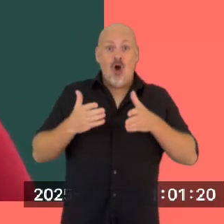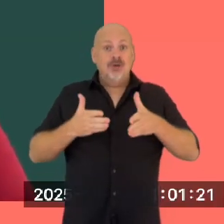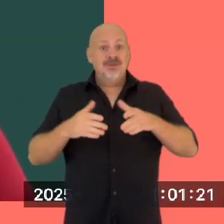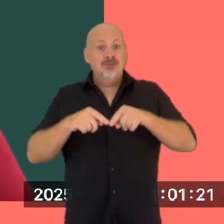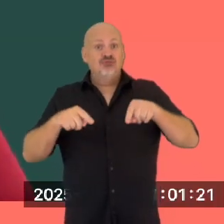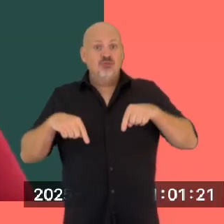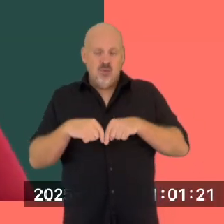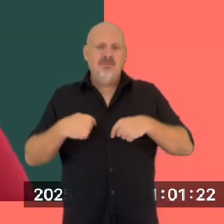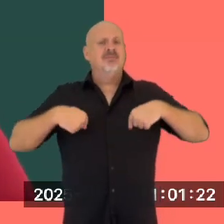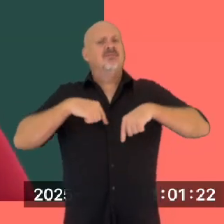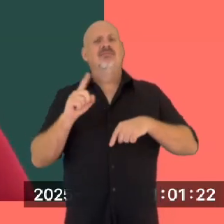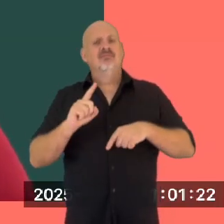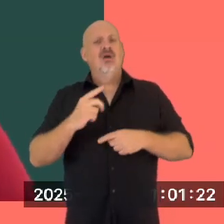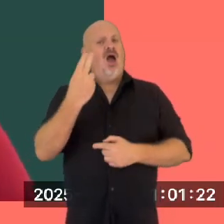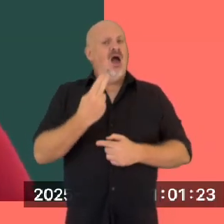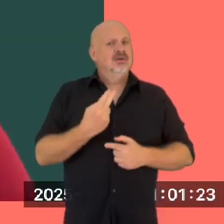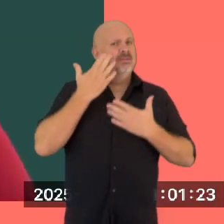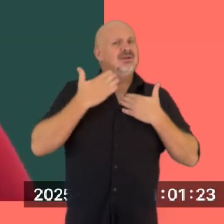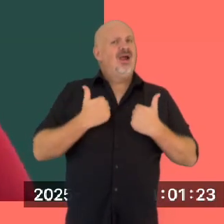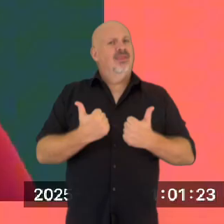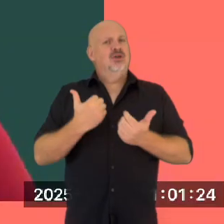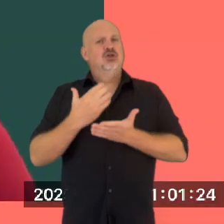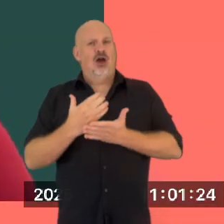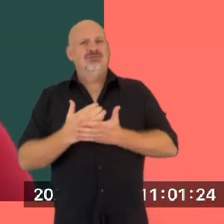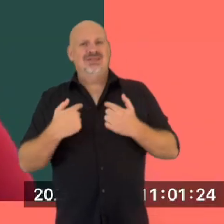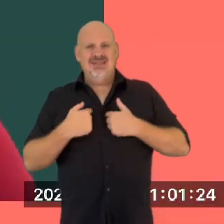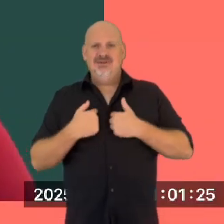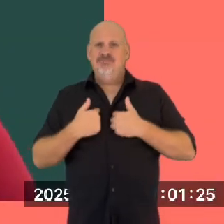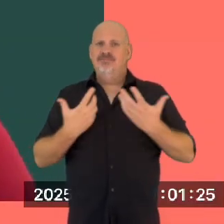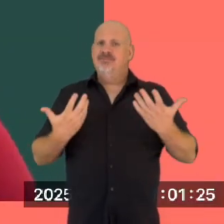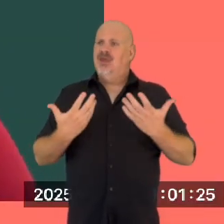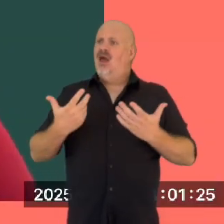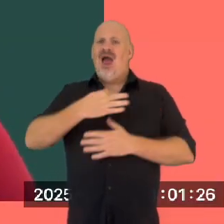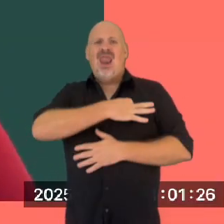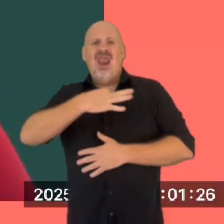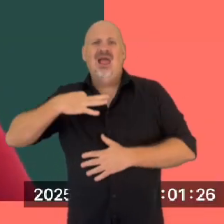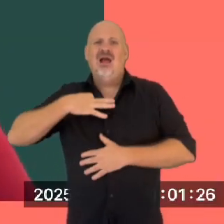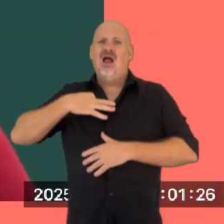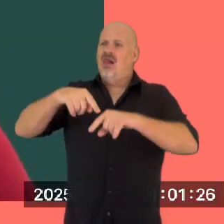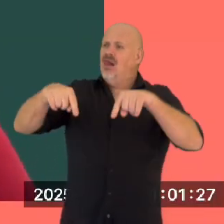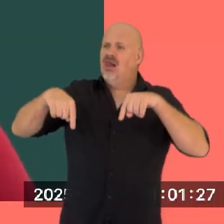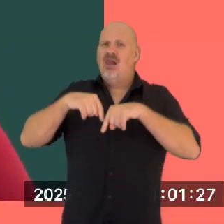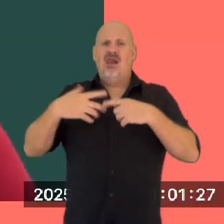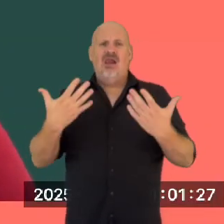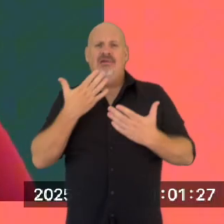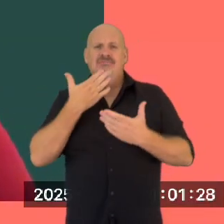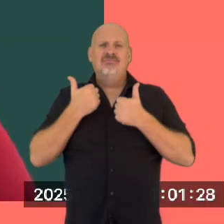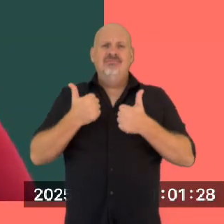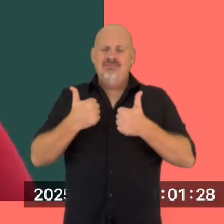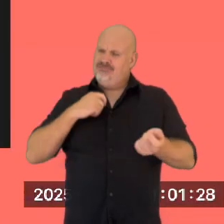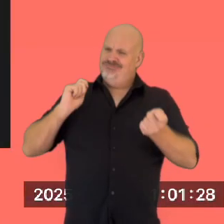morning. If you're new to Hospital Rooms, we are an arts and mental health charity that transforms dull and